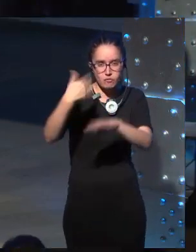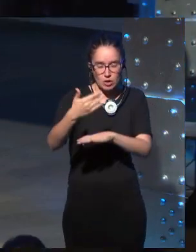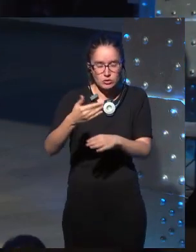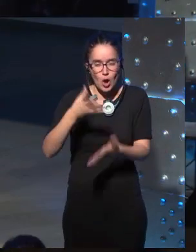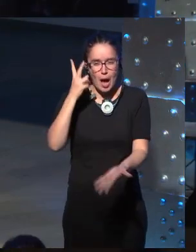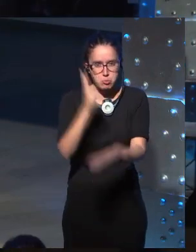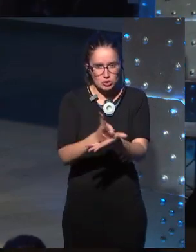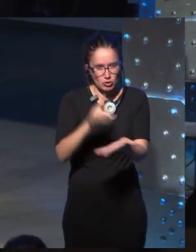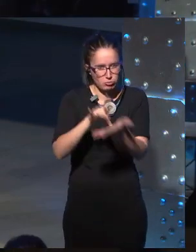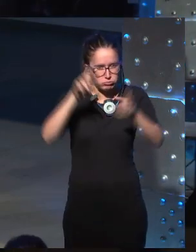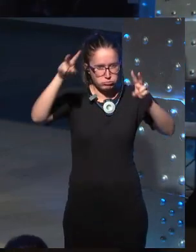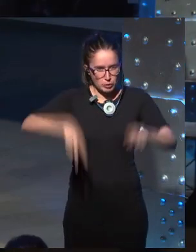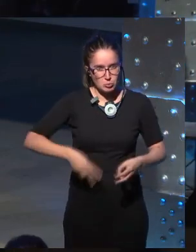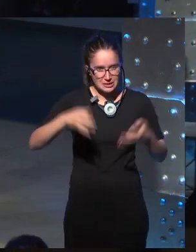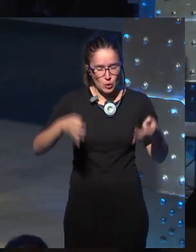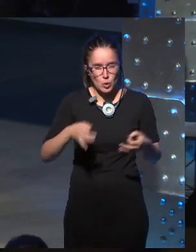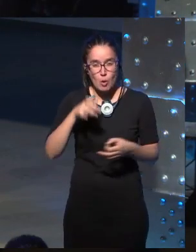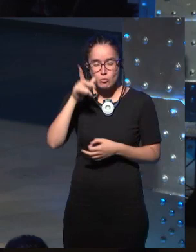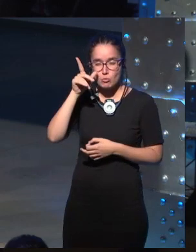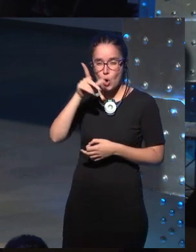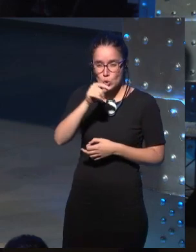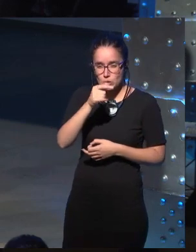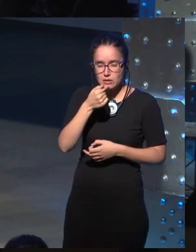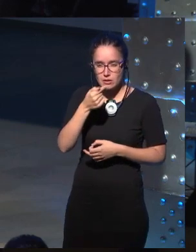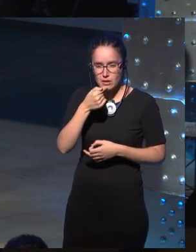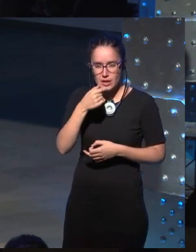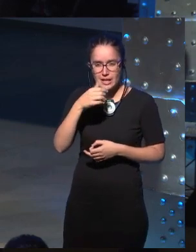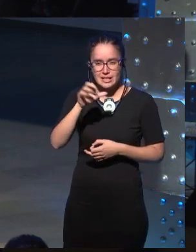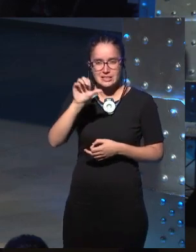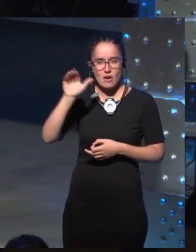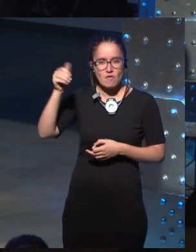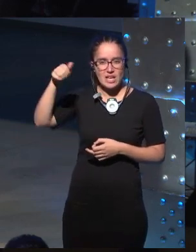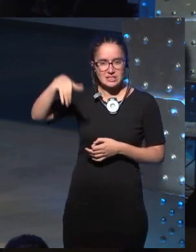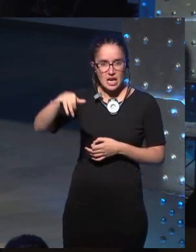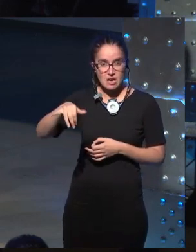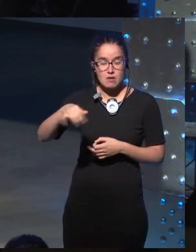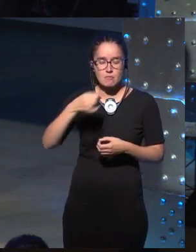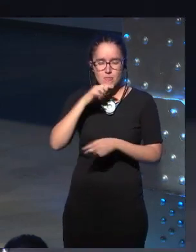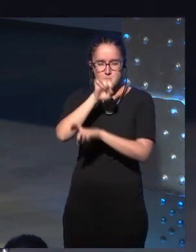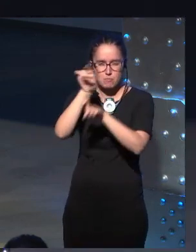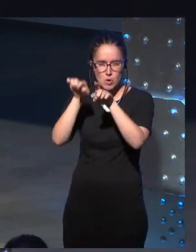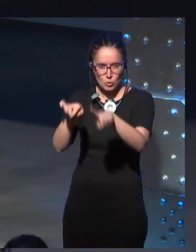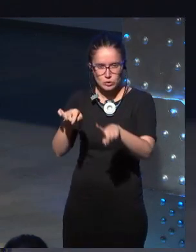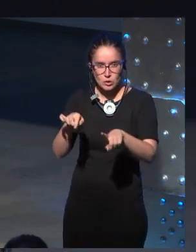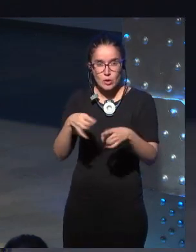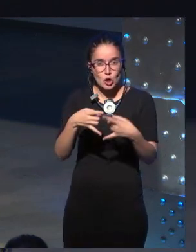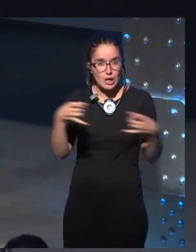Una pregunta que ha mandado alguien. A question sent by somebody on Twitter from